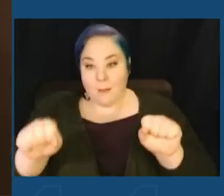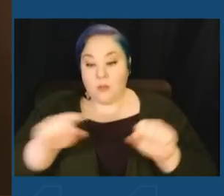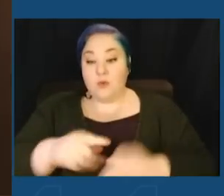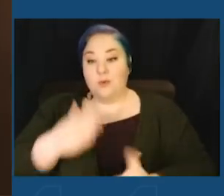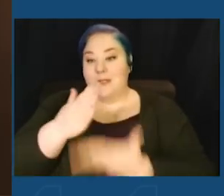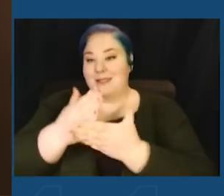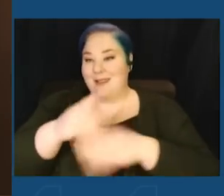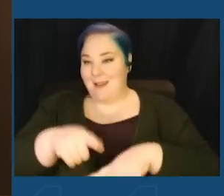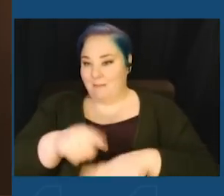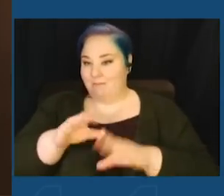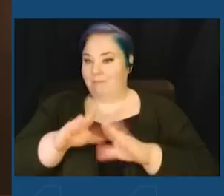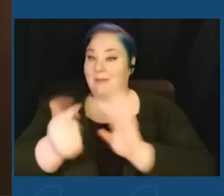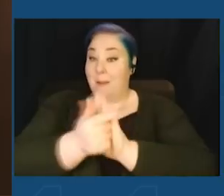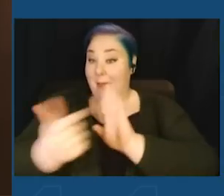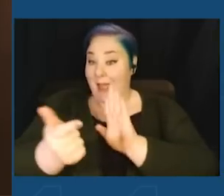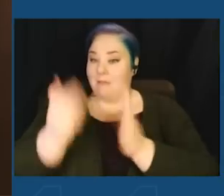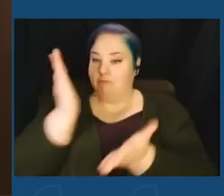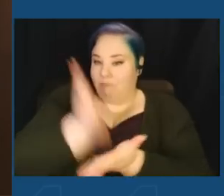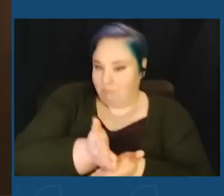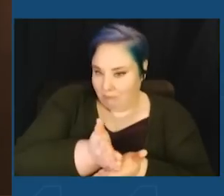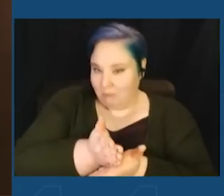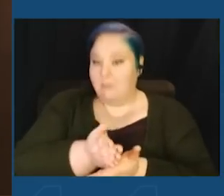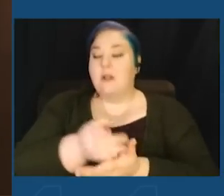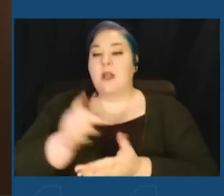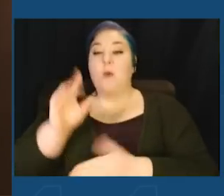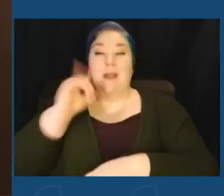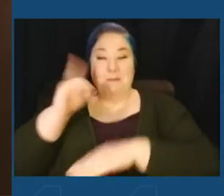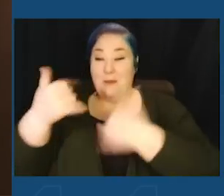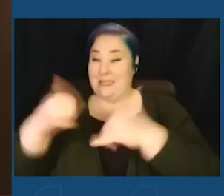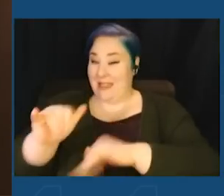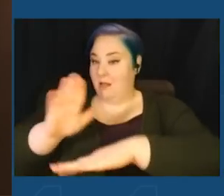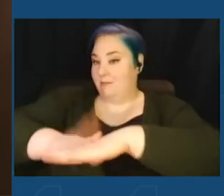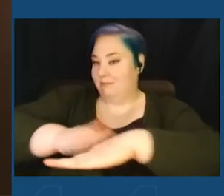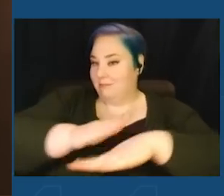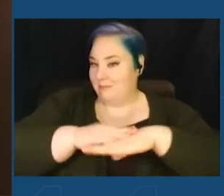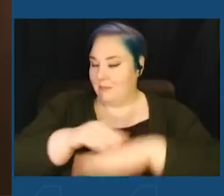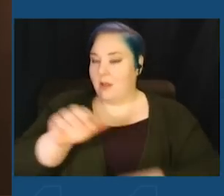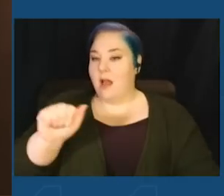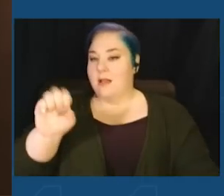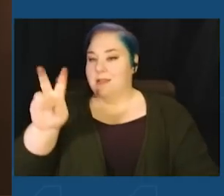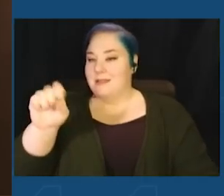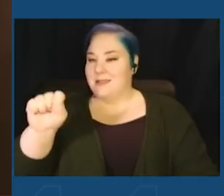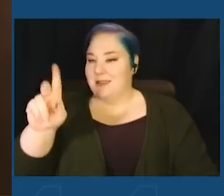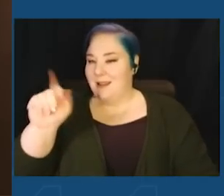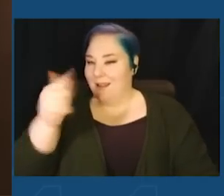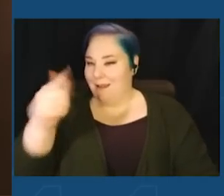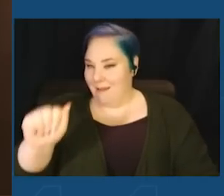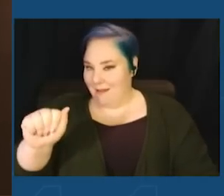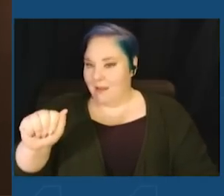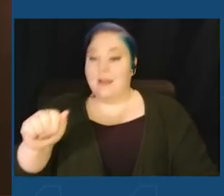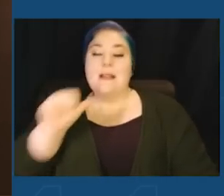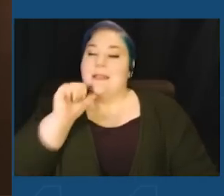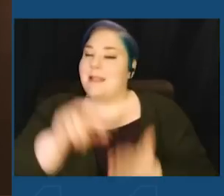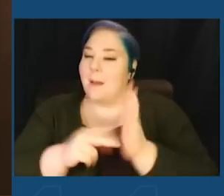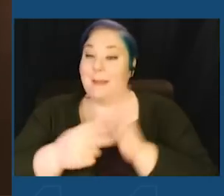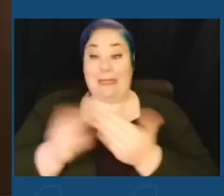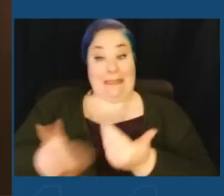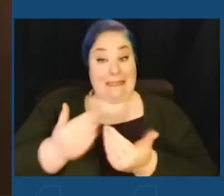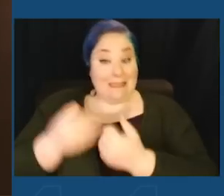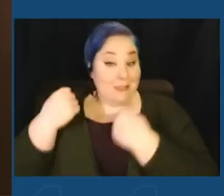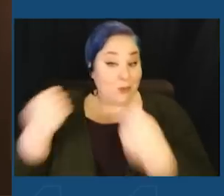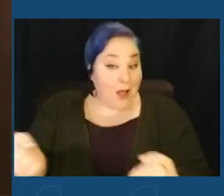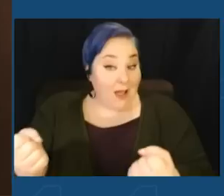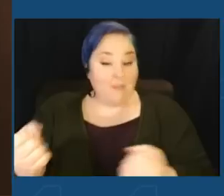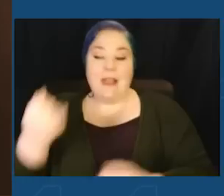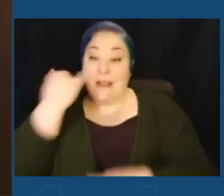West Seneca. It is a driving advisory in the town of West Seneca now. That does not mean it is easy to drive, and if you don't have to go anywhere, please don't.